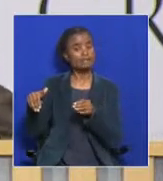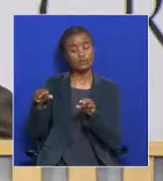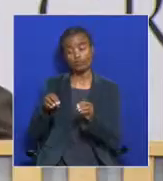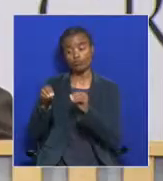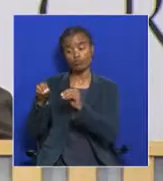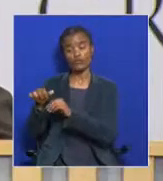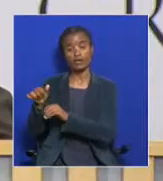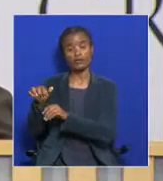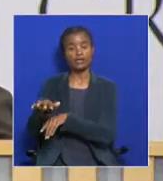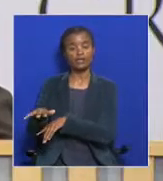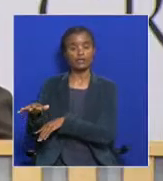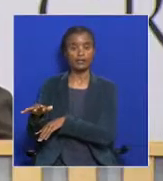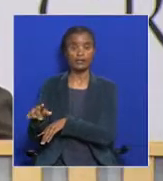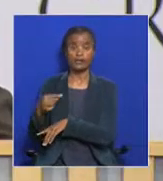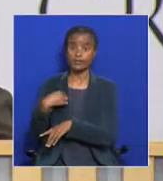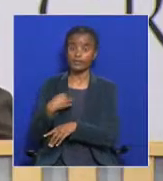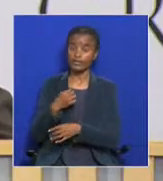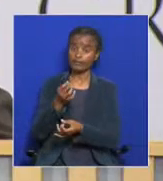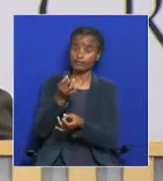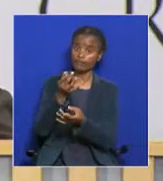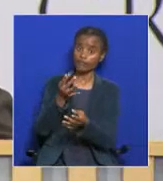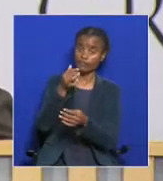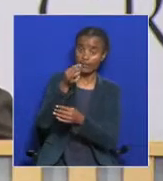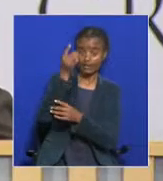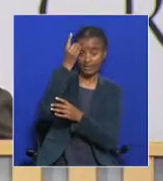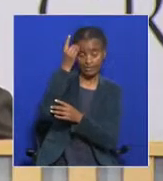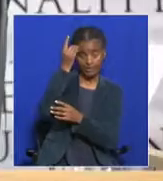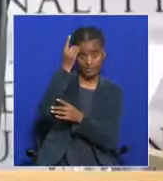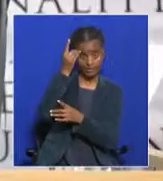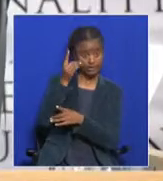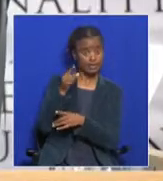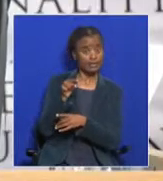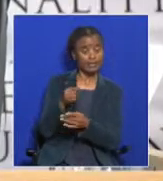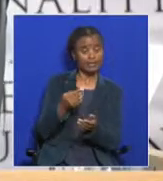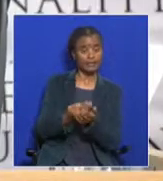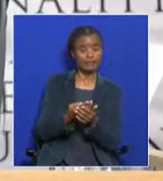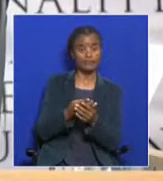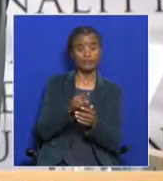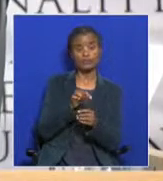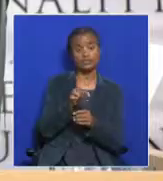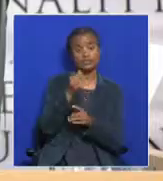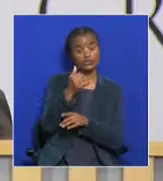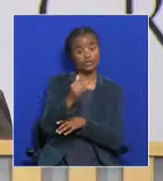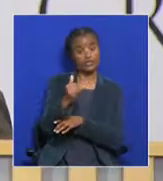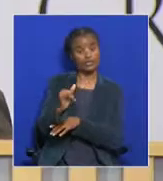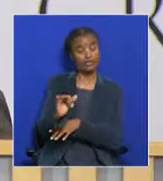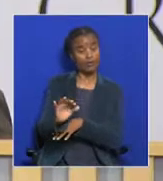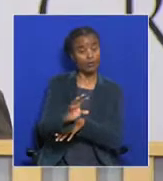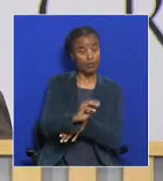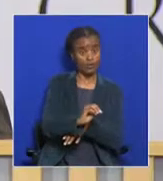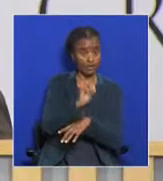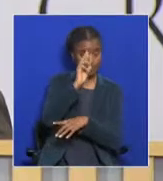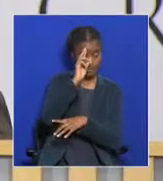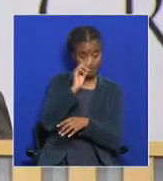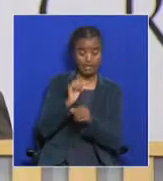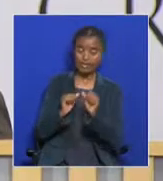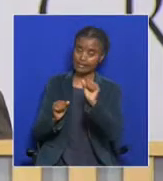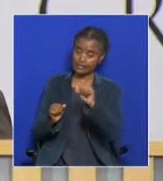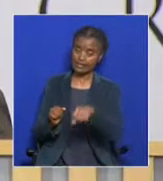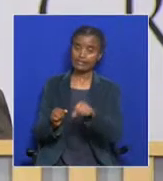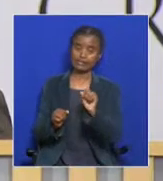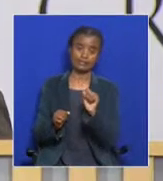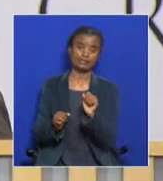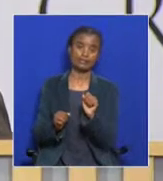itself is not a viable option. You had exhausted all avenues, remember? When I say, yes, when I say exhausted all avenues,